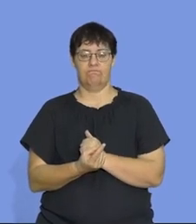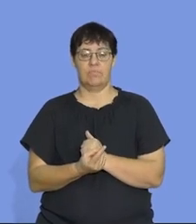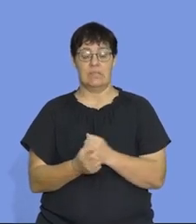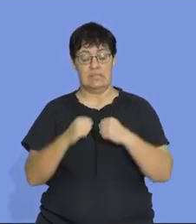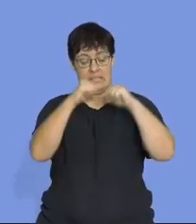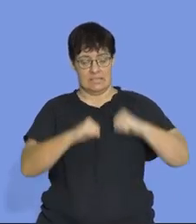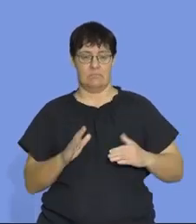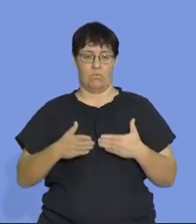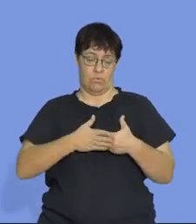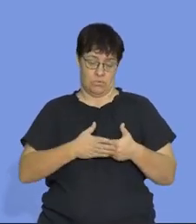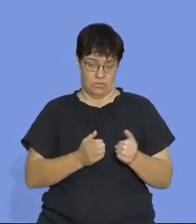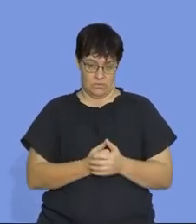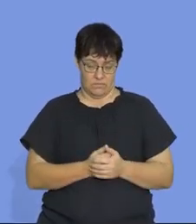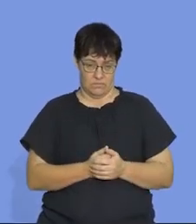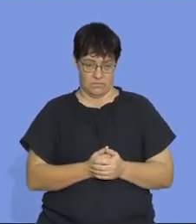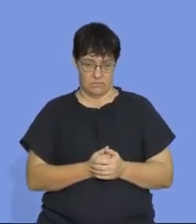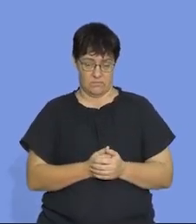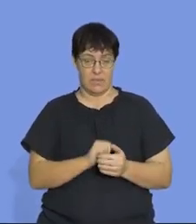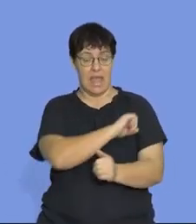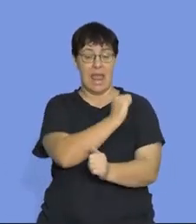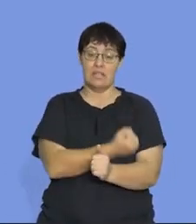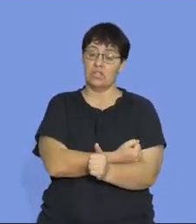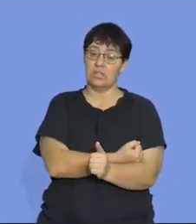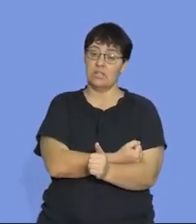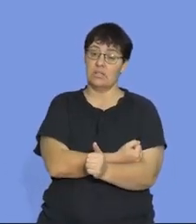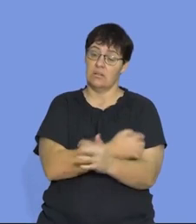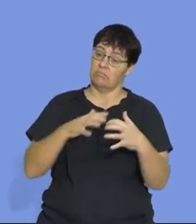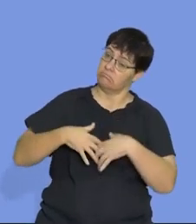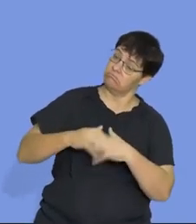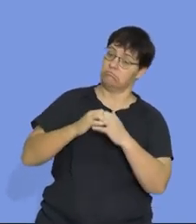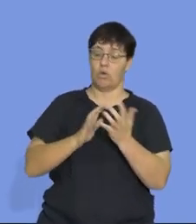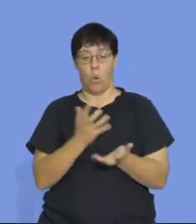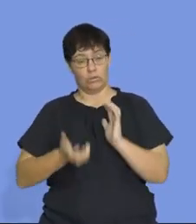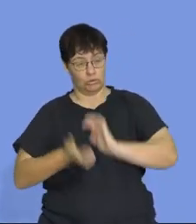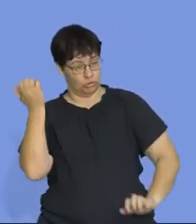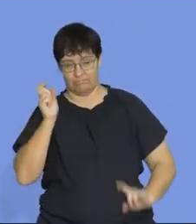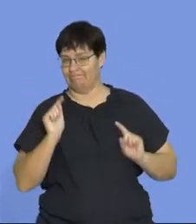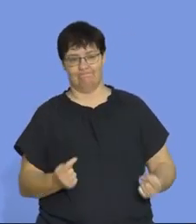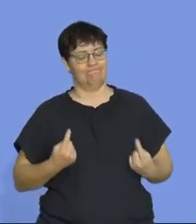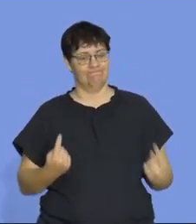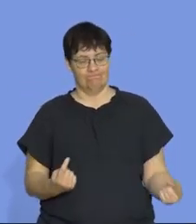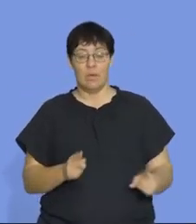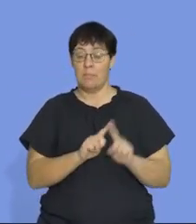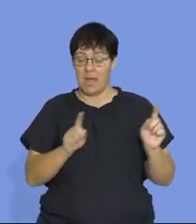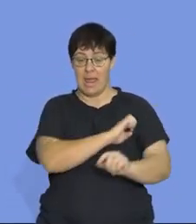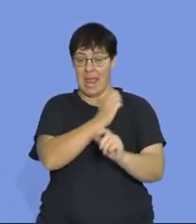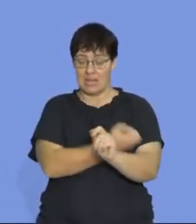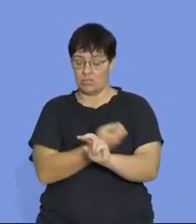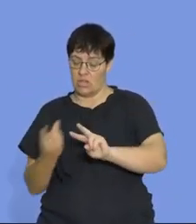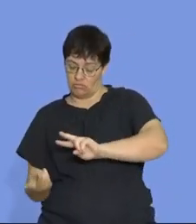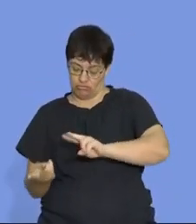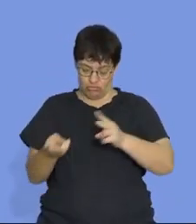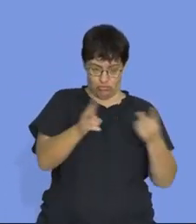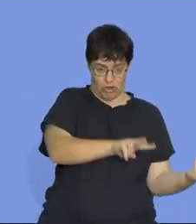system, okay? So we know that energy cannot be created or destroyed, but energy can be transformed from one form